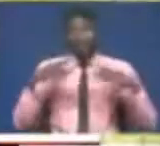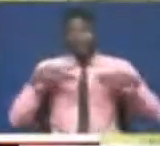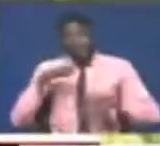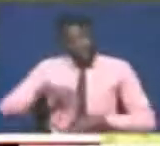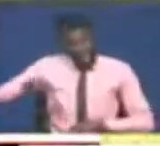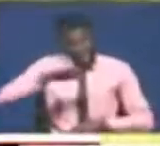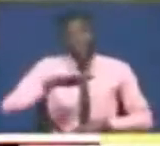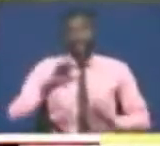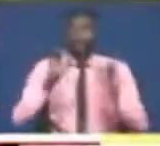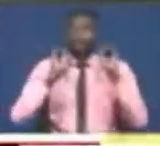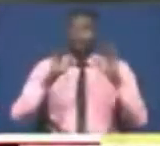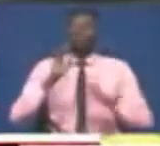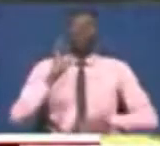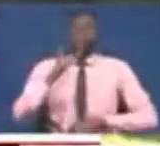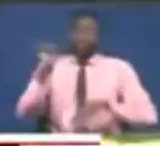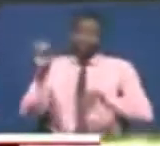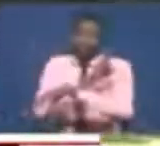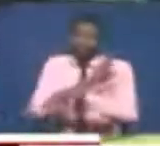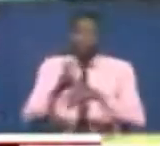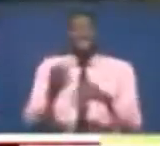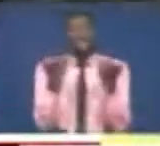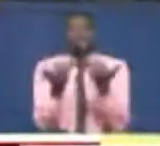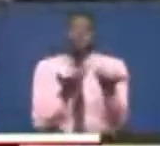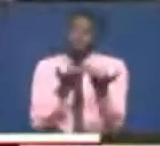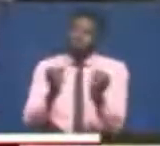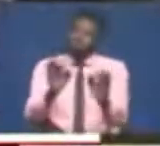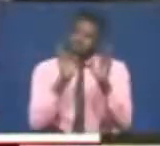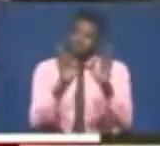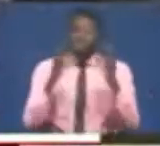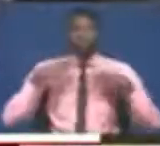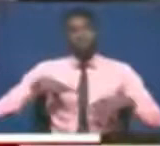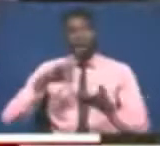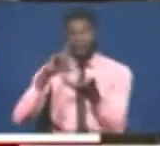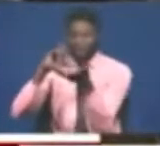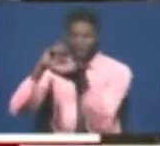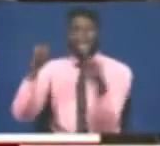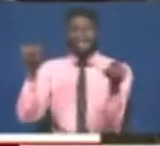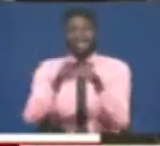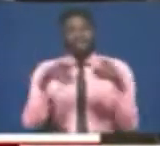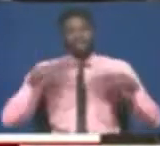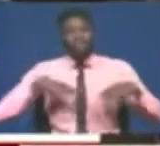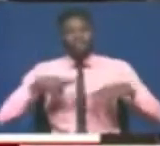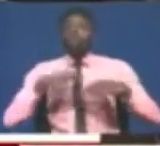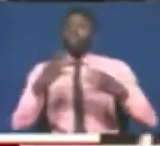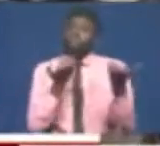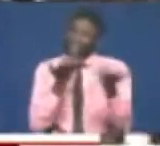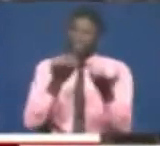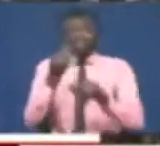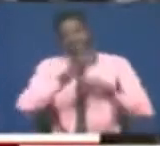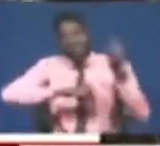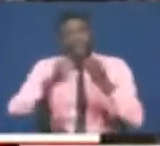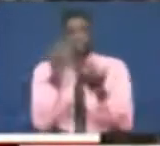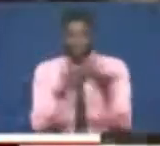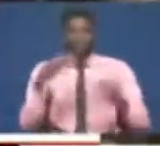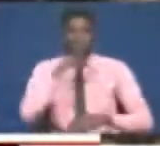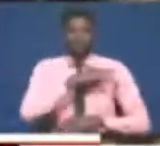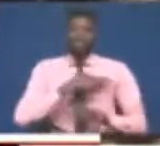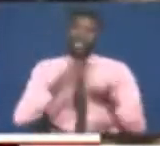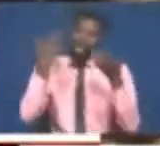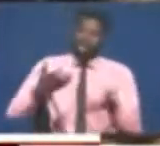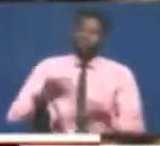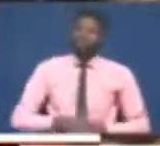booming, photographers and hawkers ripping big over the weekends. Tunafurahi kaunti yetu ya Kakamega kutupatia